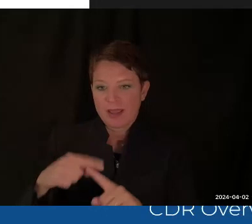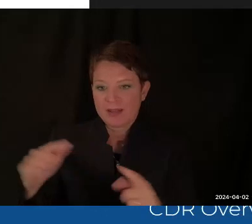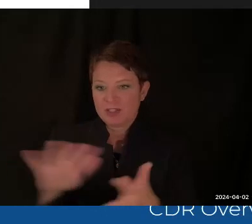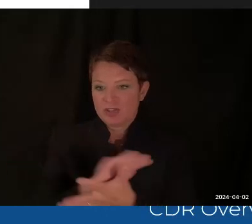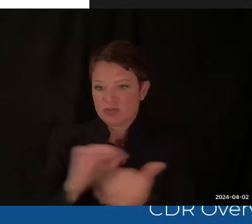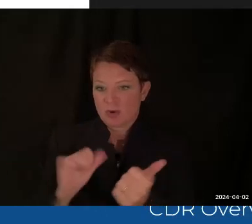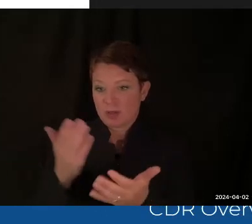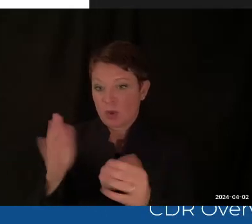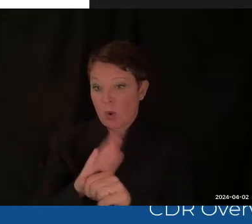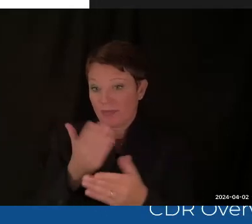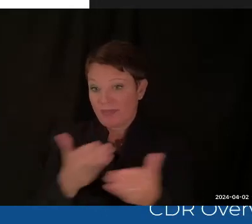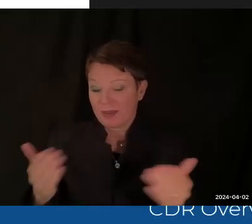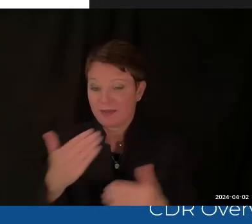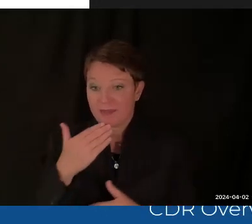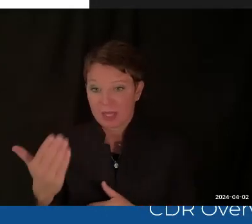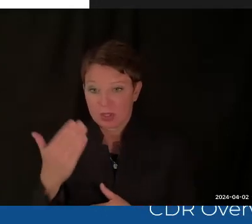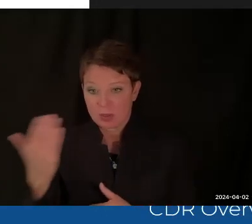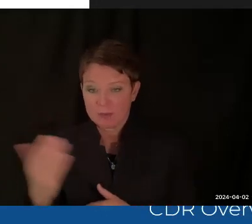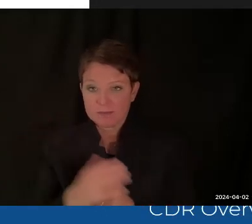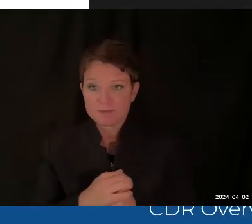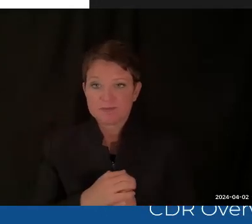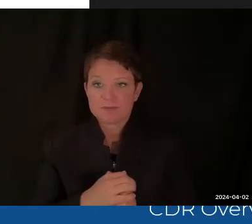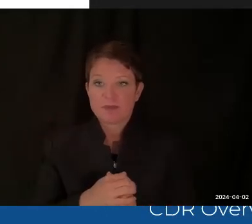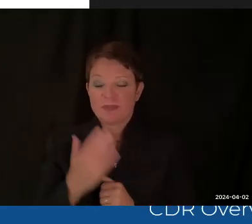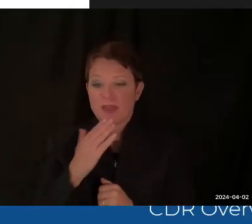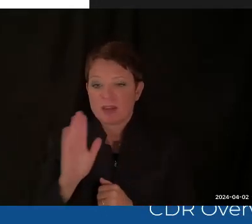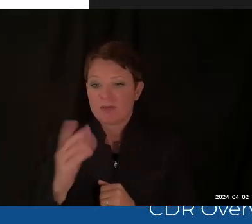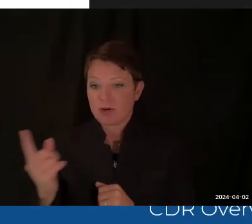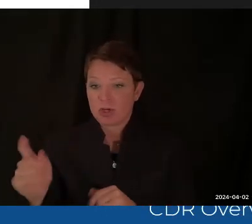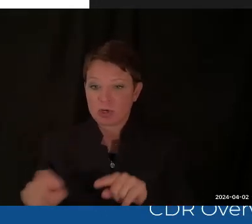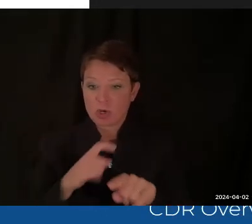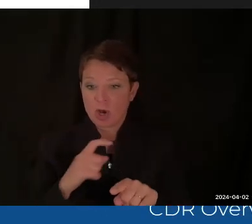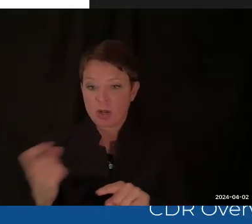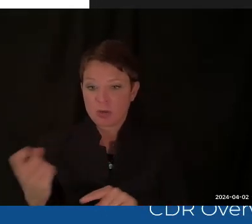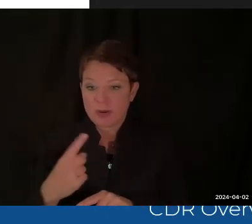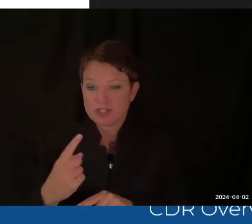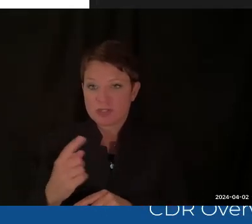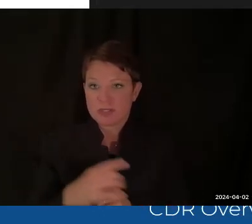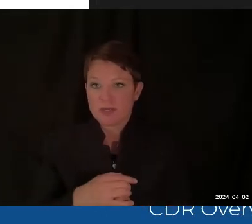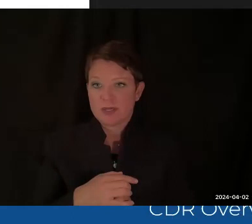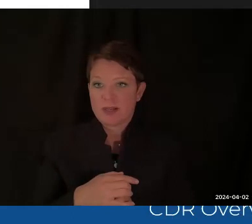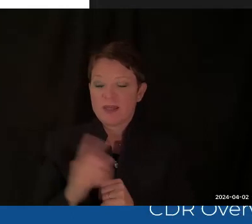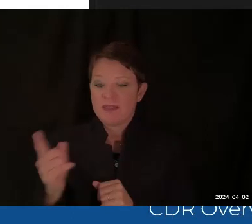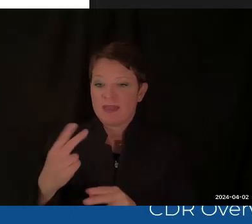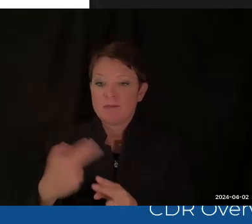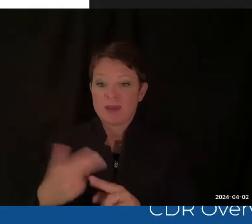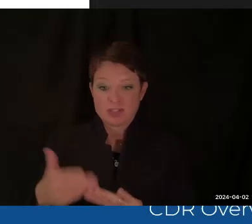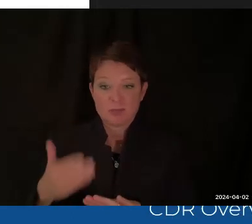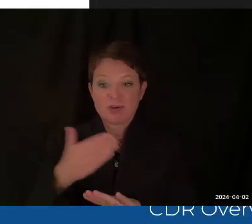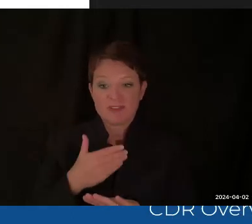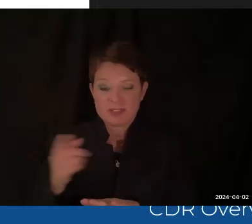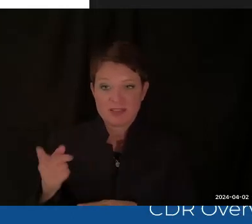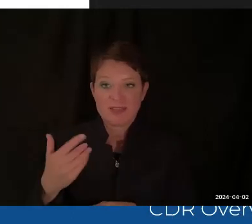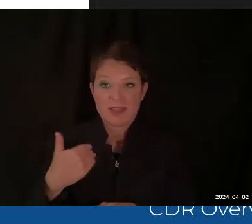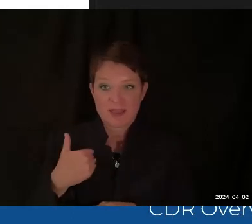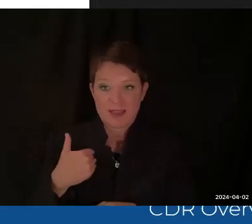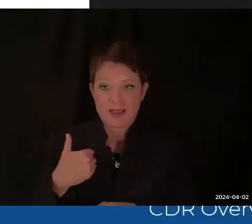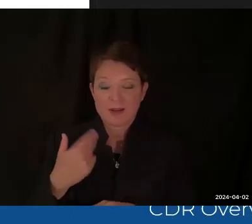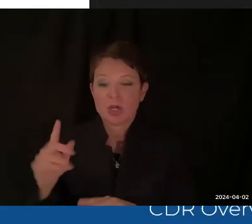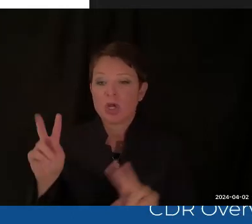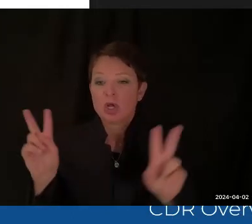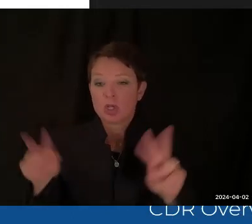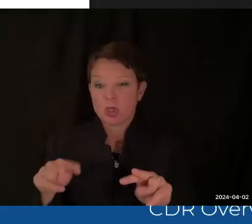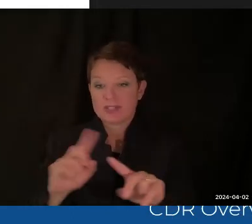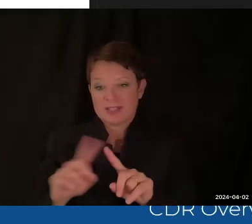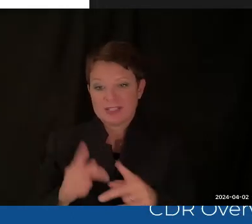thing? All right. Thank you. Thank you for your call. Just to note that they have mentioned previously that they had looked at a